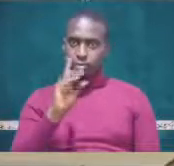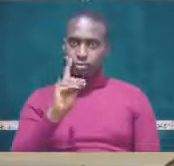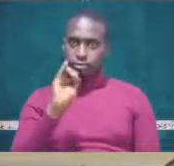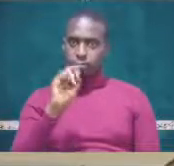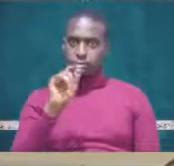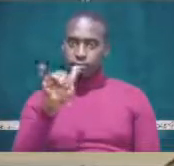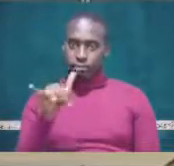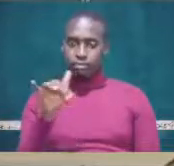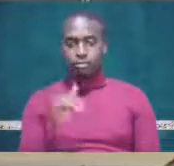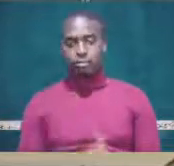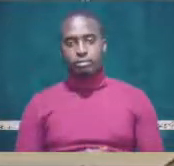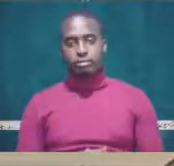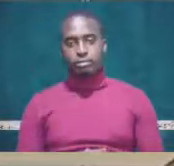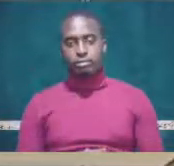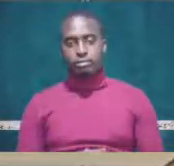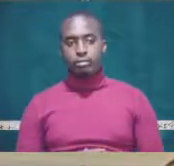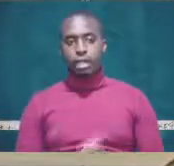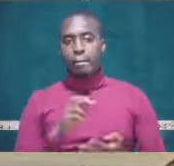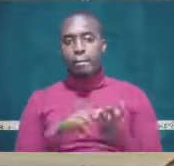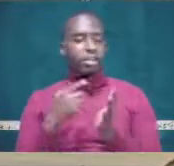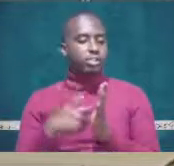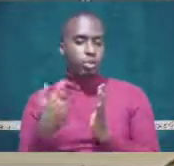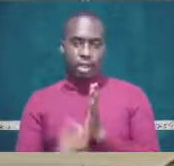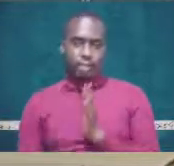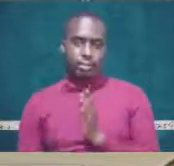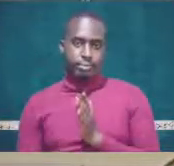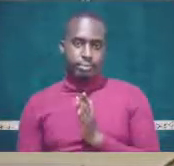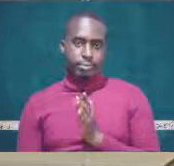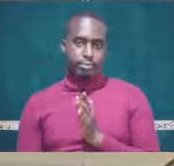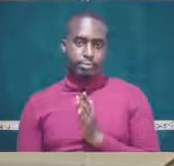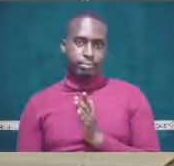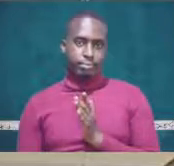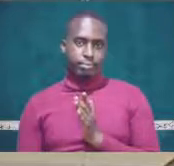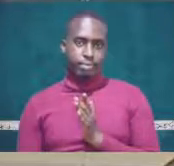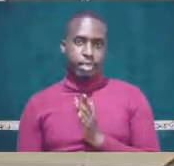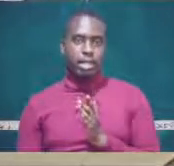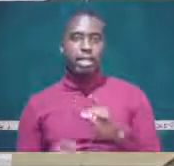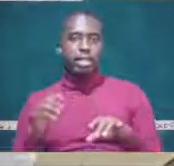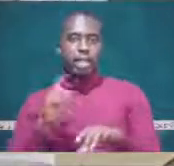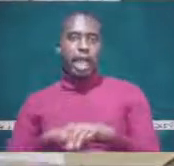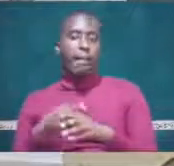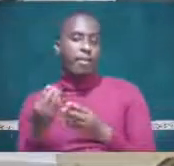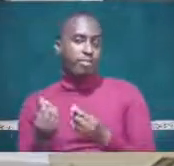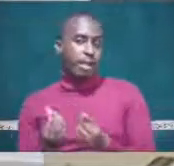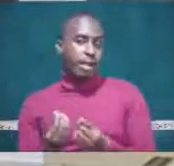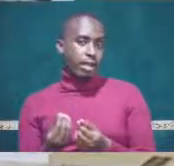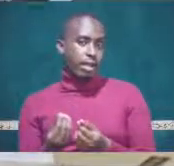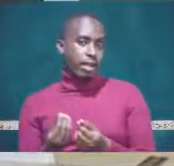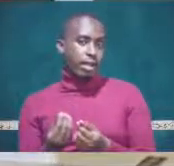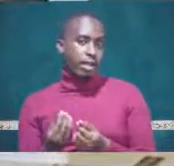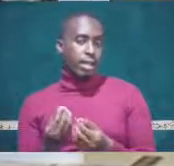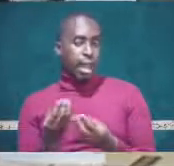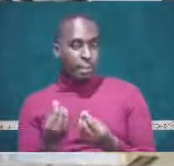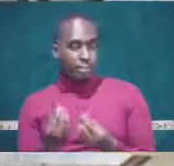Liquidity preference. What is liquidity? Liquidity refers to the amount of money that is